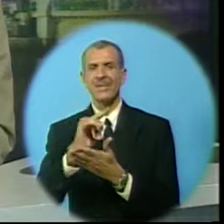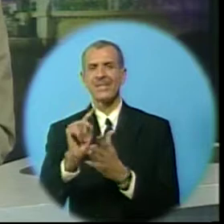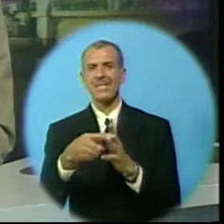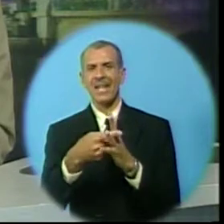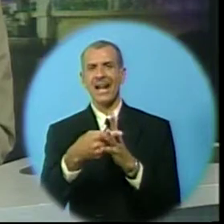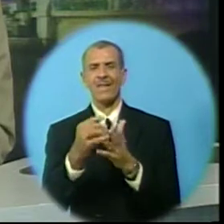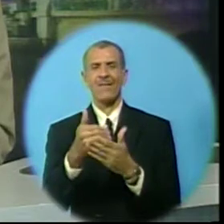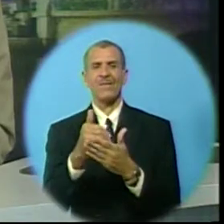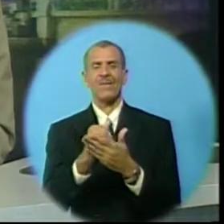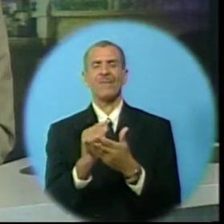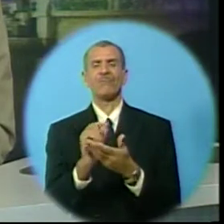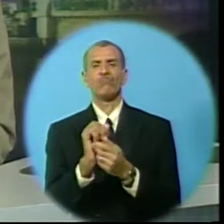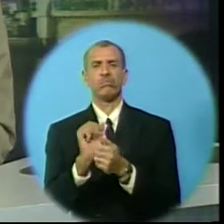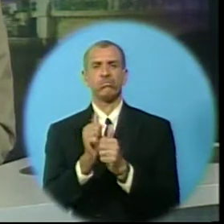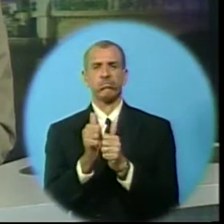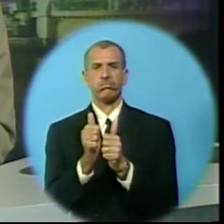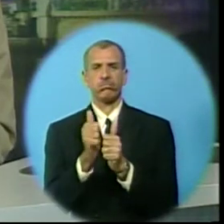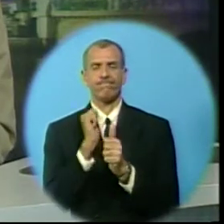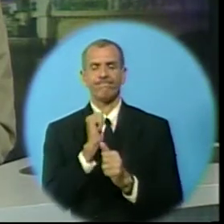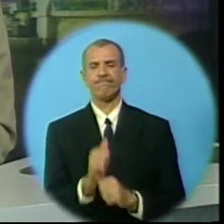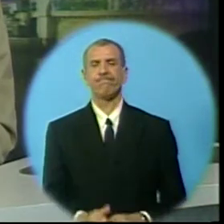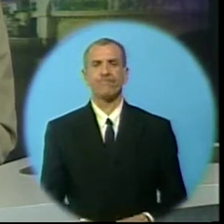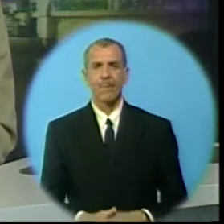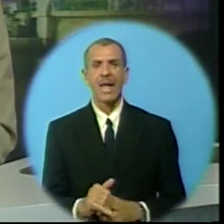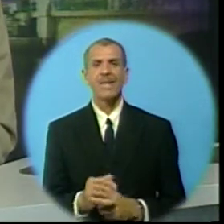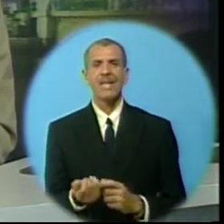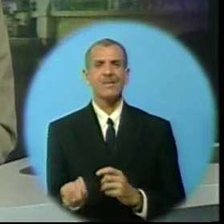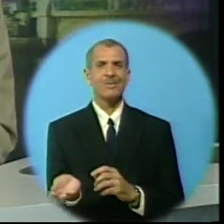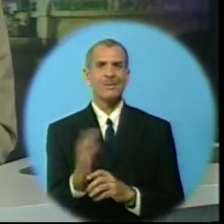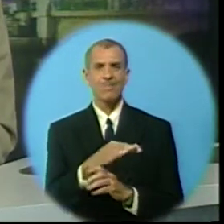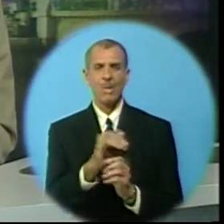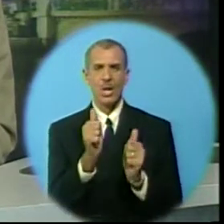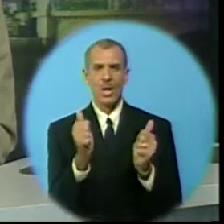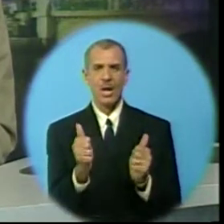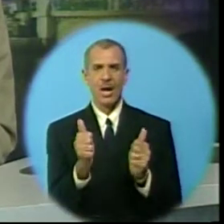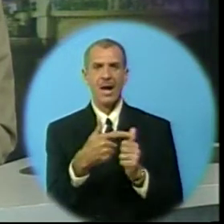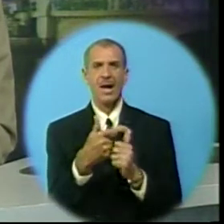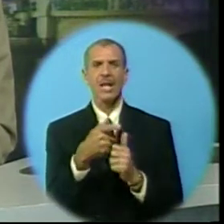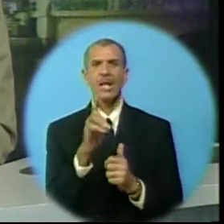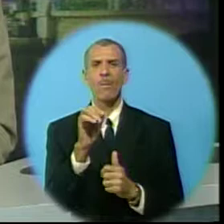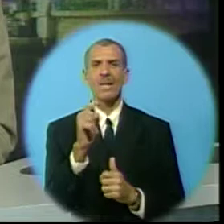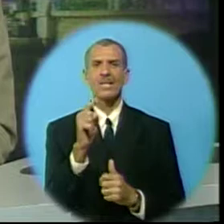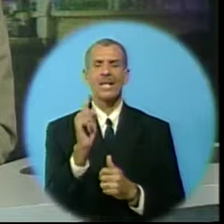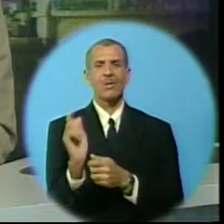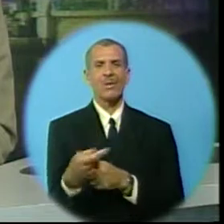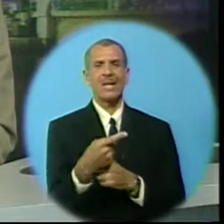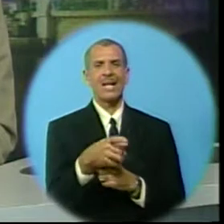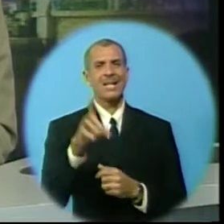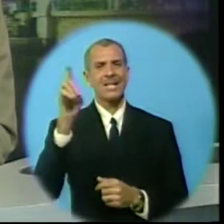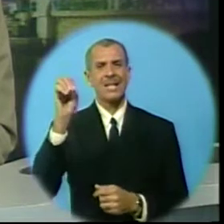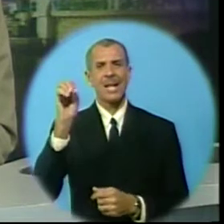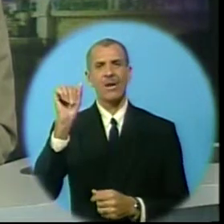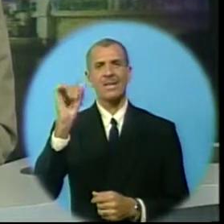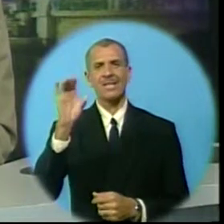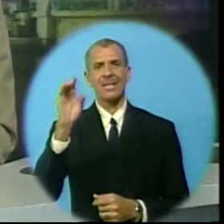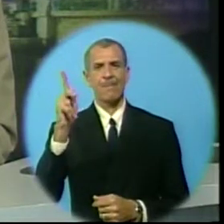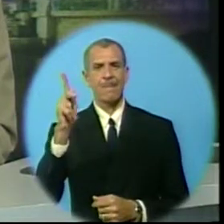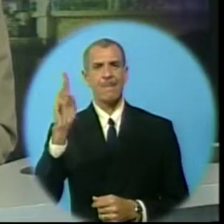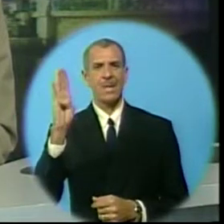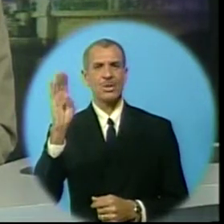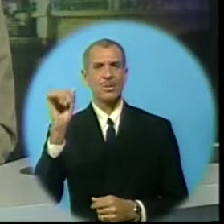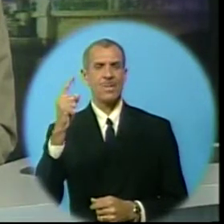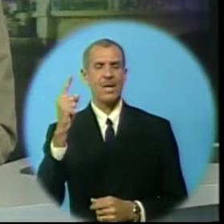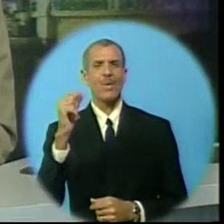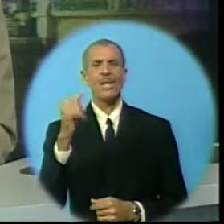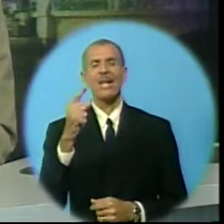that series. There is a spinner who's doing quite well in domestic cricket. He's Derek Bishop. With the BCA